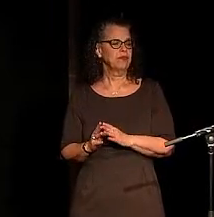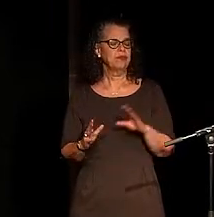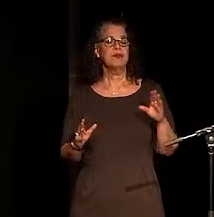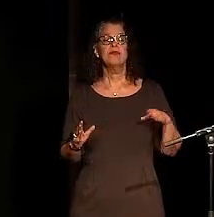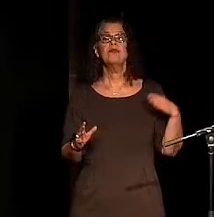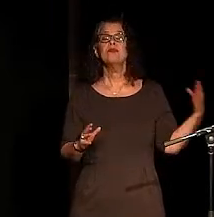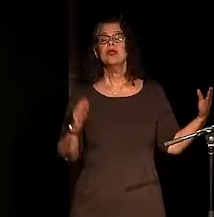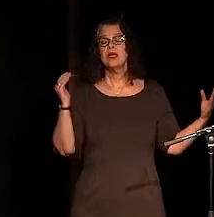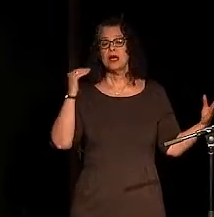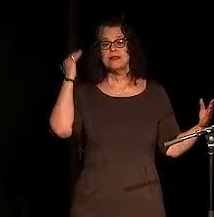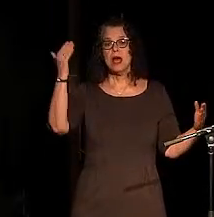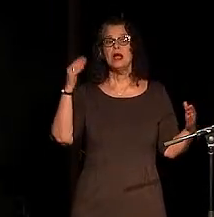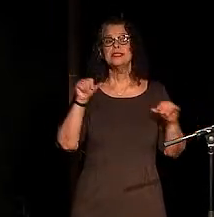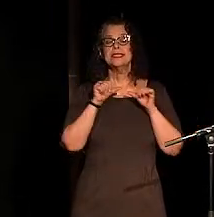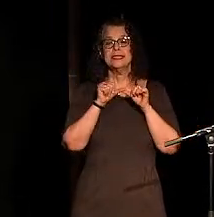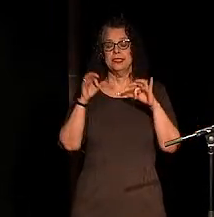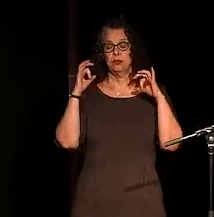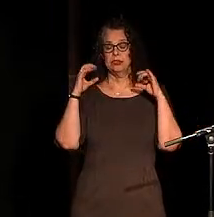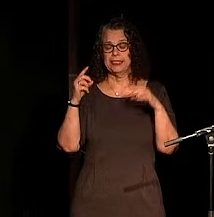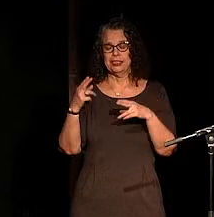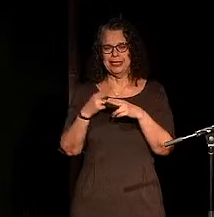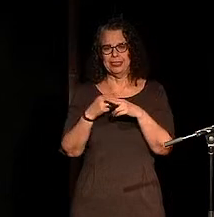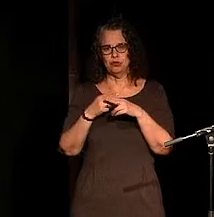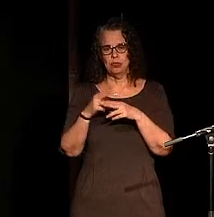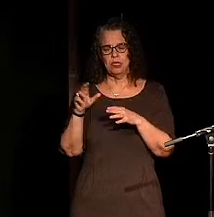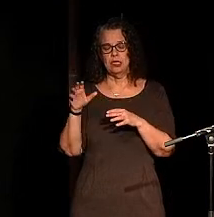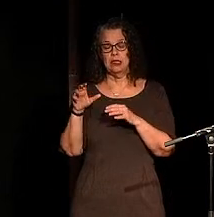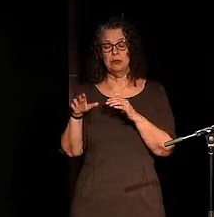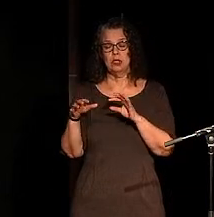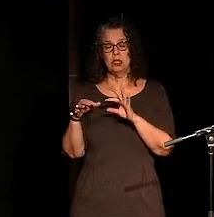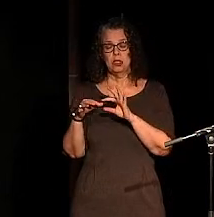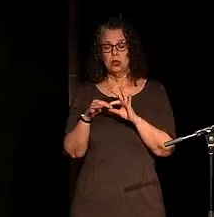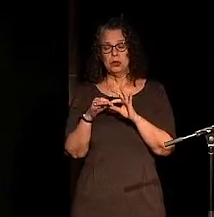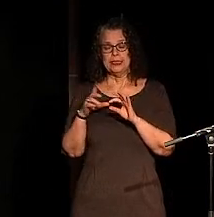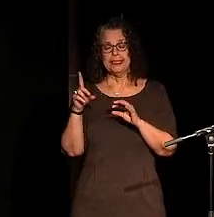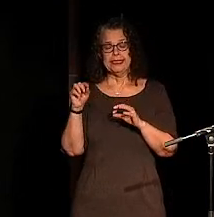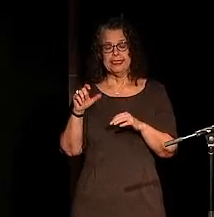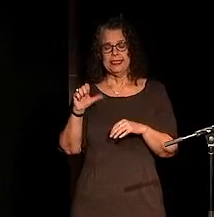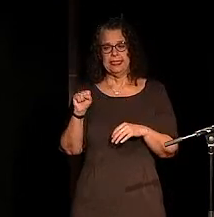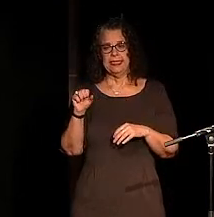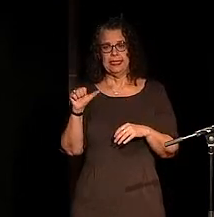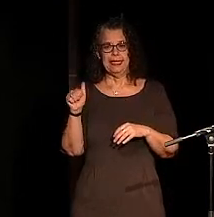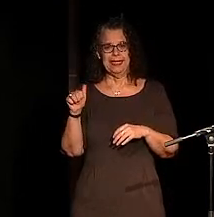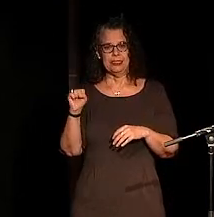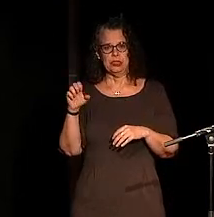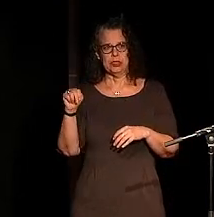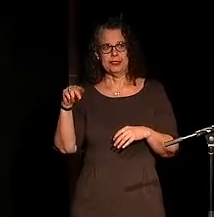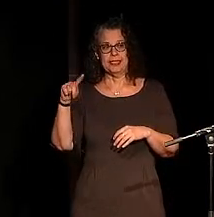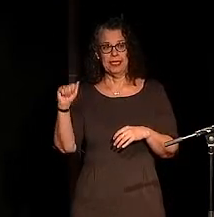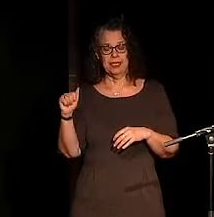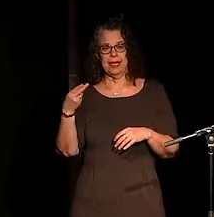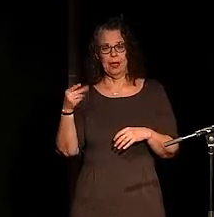Adult and Continuing Education Interim Associate Dean, Asanta Howard.